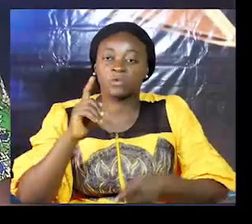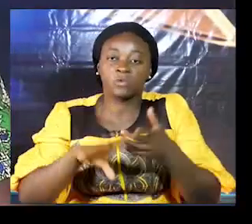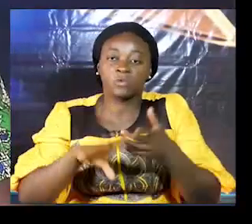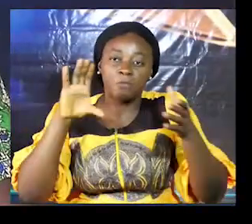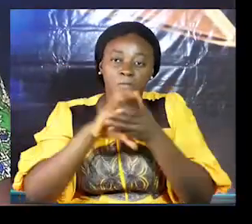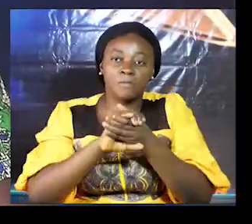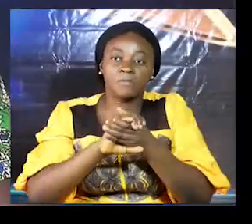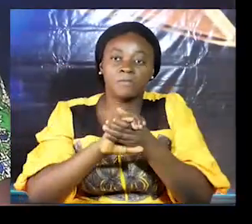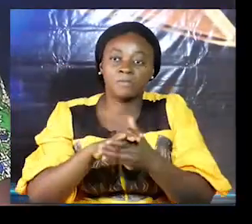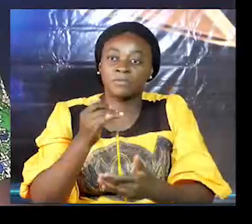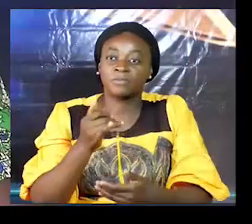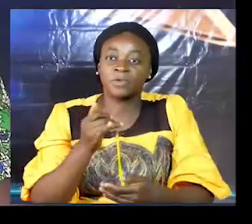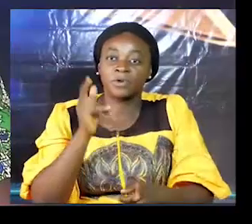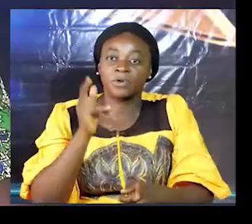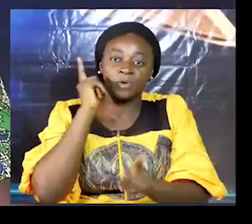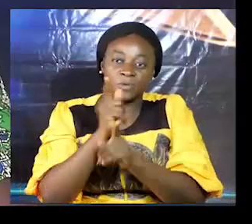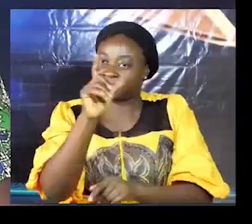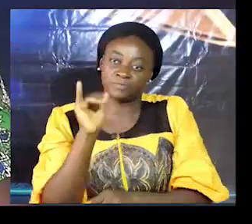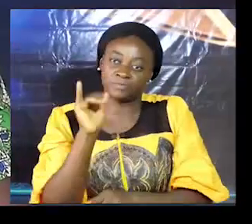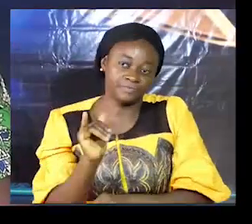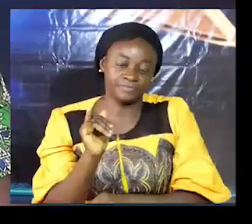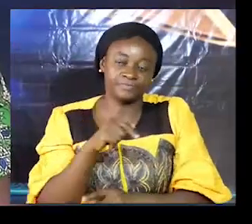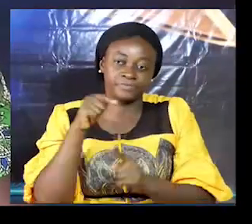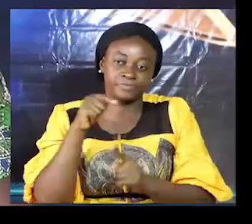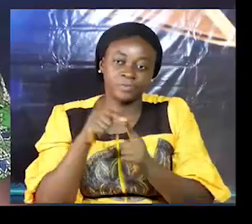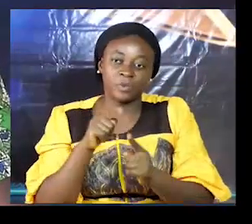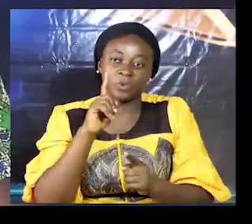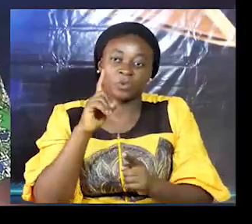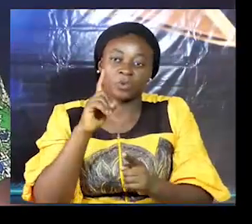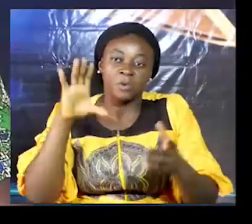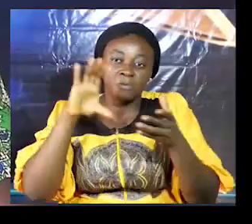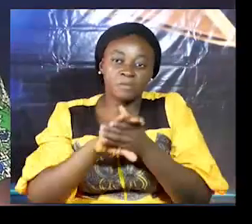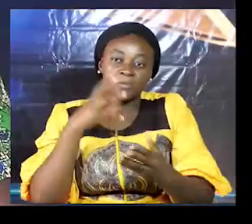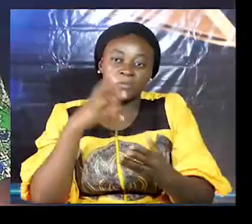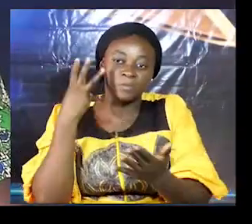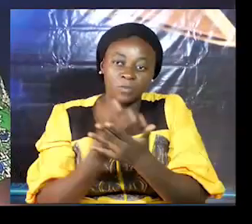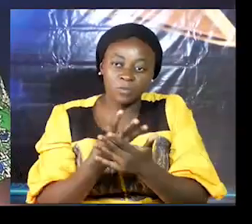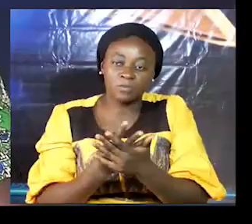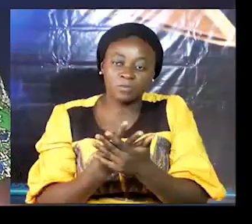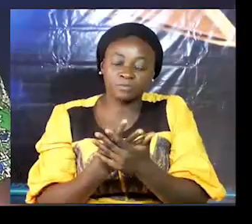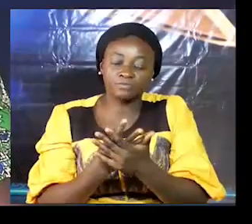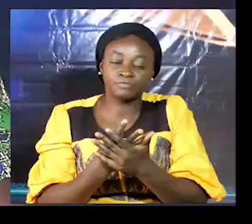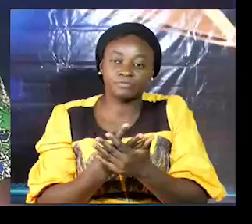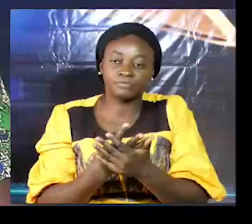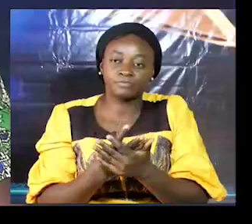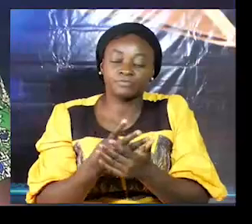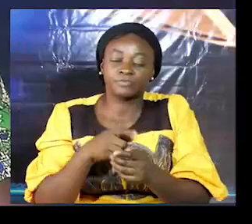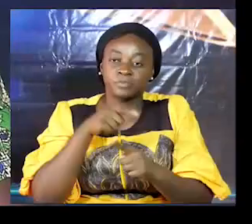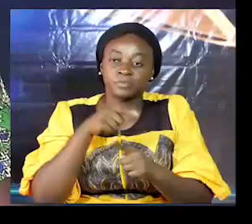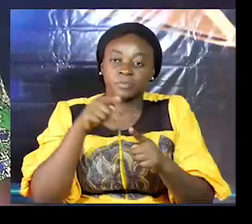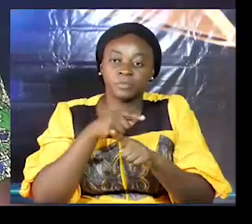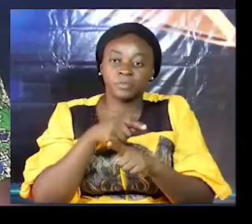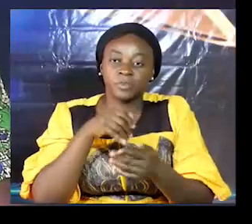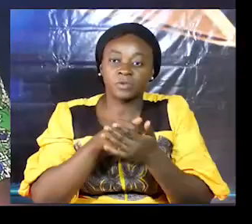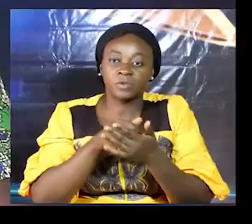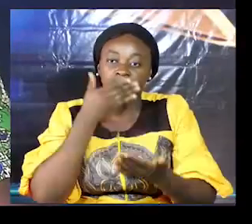will actually do well. But when the marriage is wrong, there's virtually nothing such a youth can do in the future. The